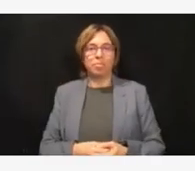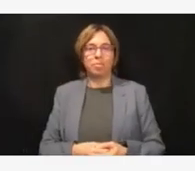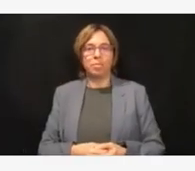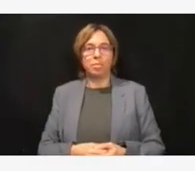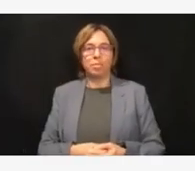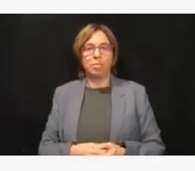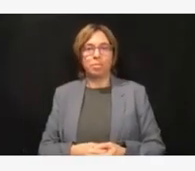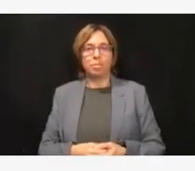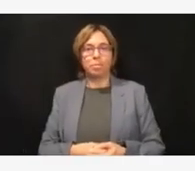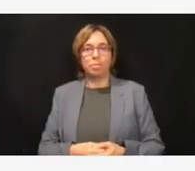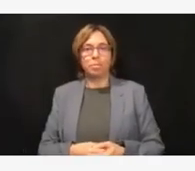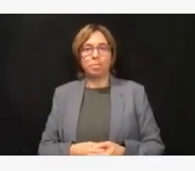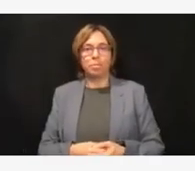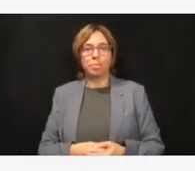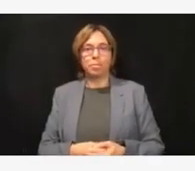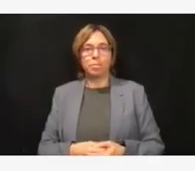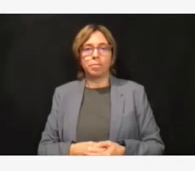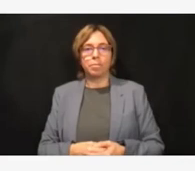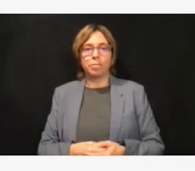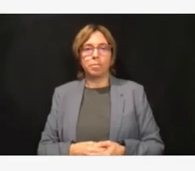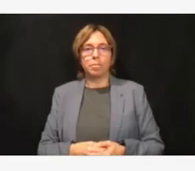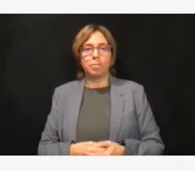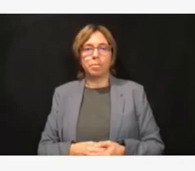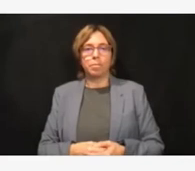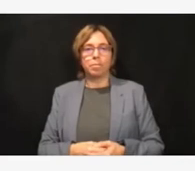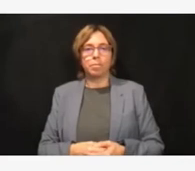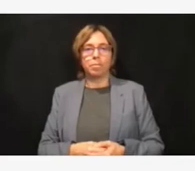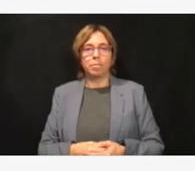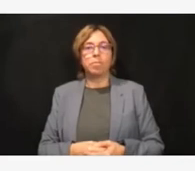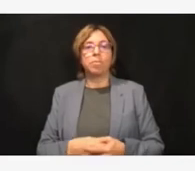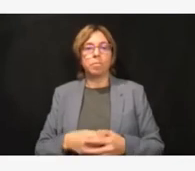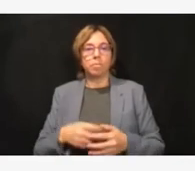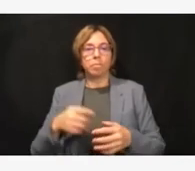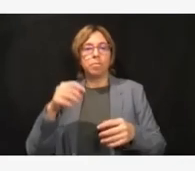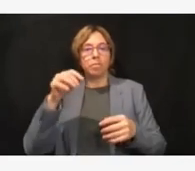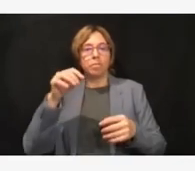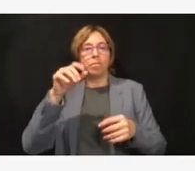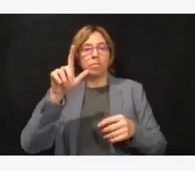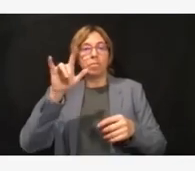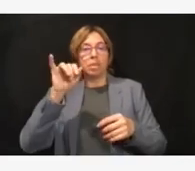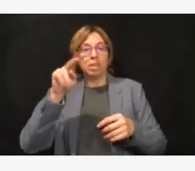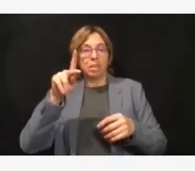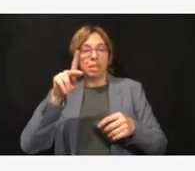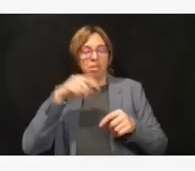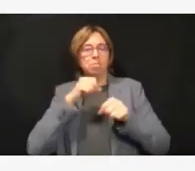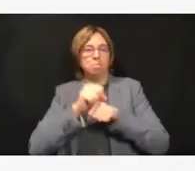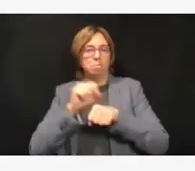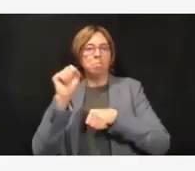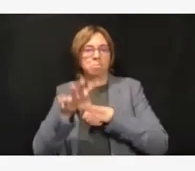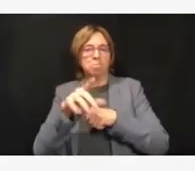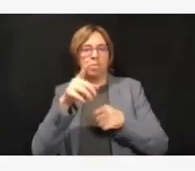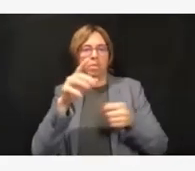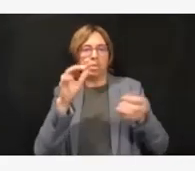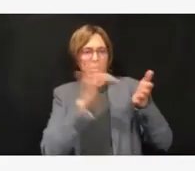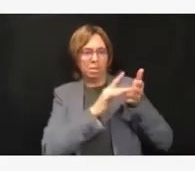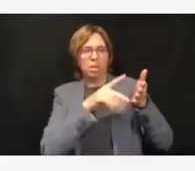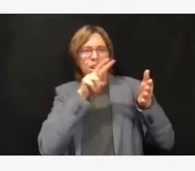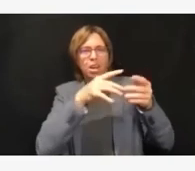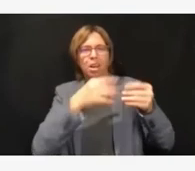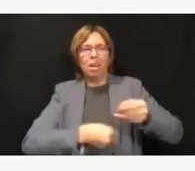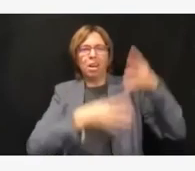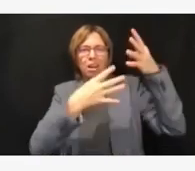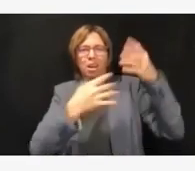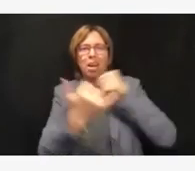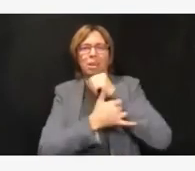if you don't have that link, I can throw it in the chat. But you can go in county by county, and you can see the trends per 100,000 population.